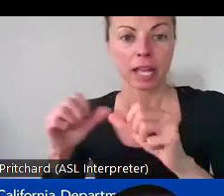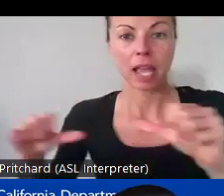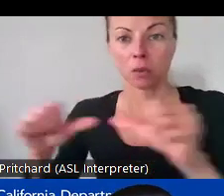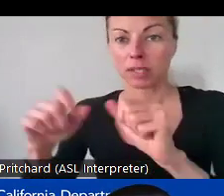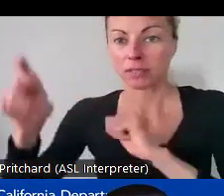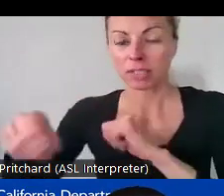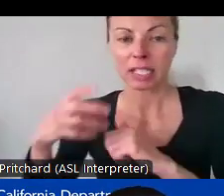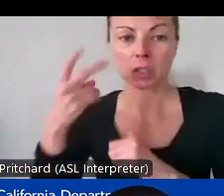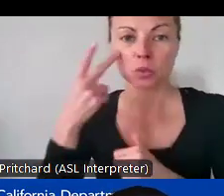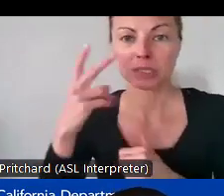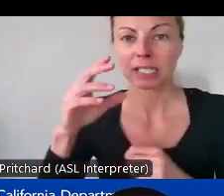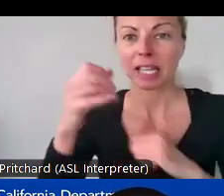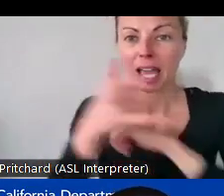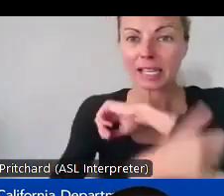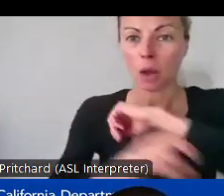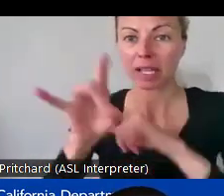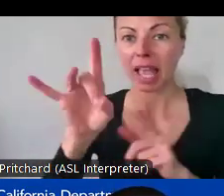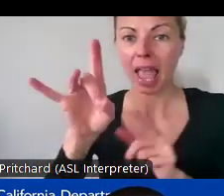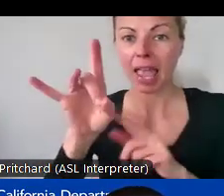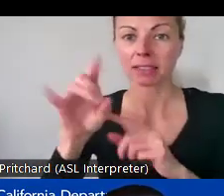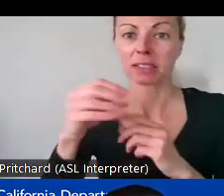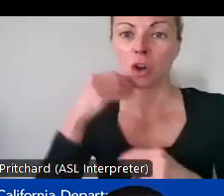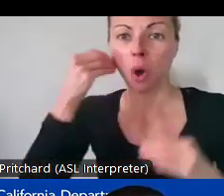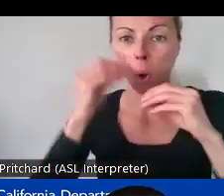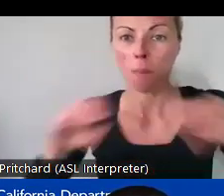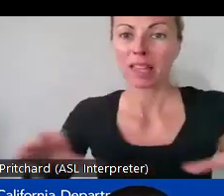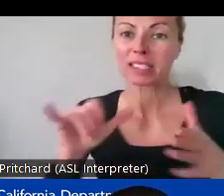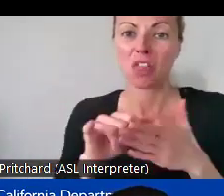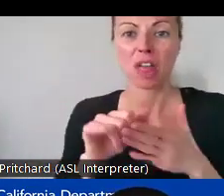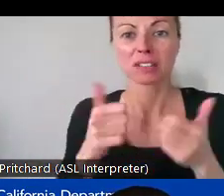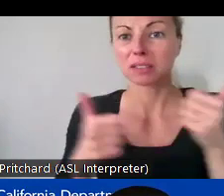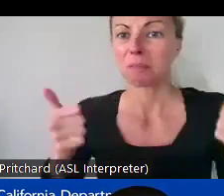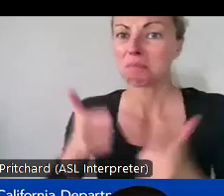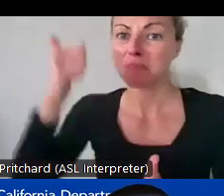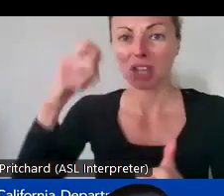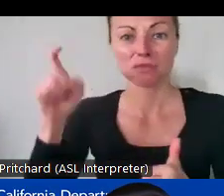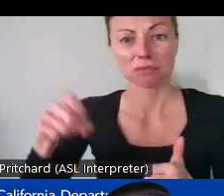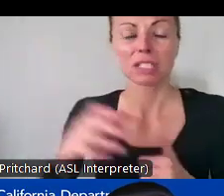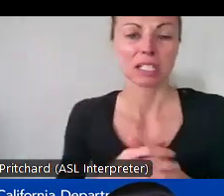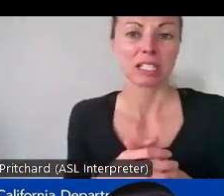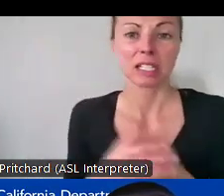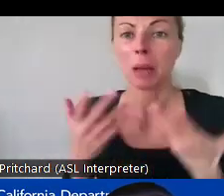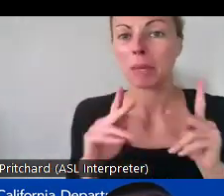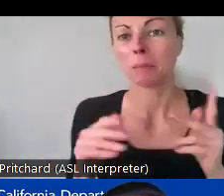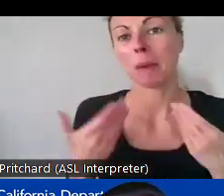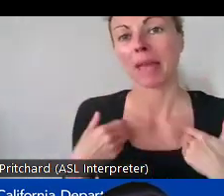see in County A, homelessness is a major area of need. With some like the rate of older adults living with HIV or English proficiency isn't as much of a